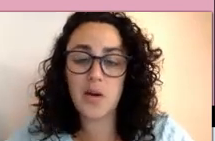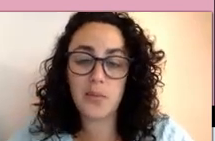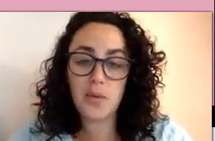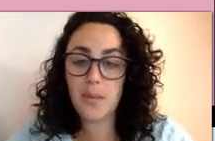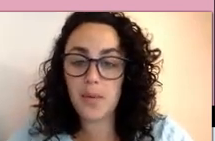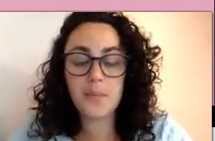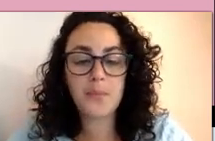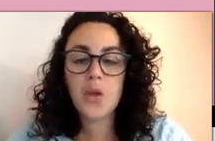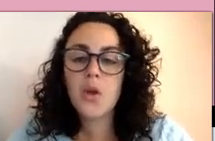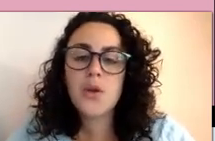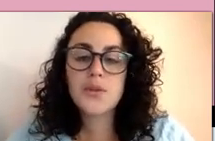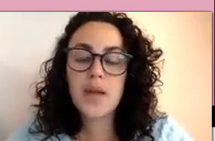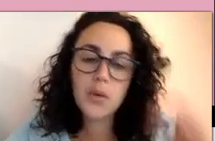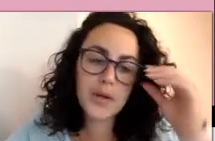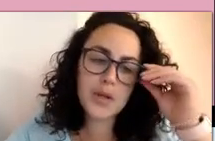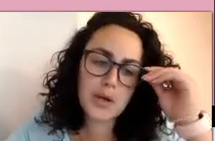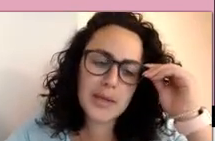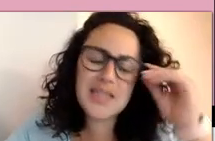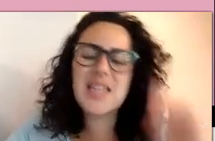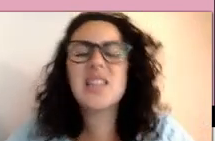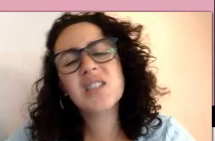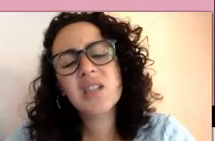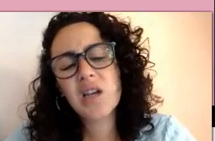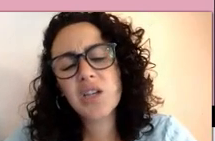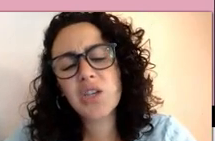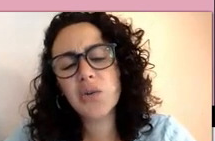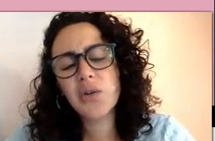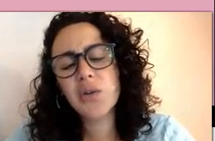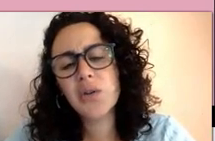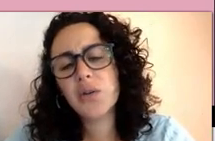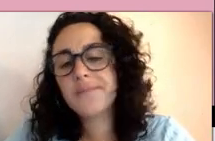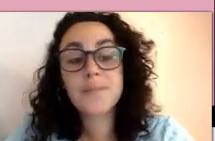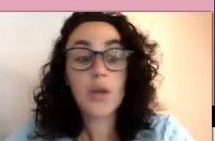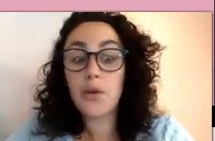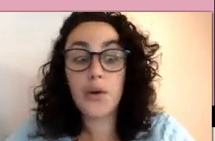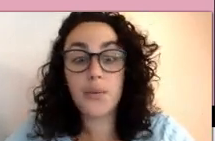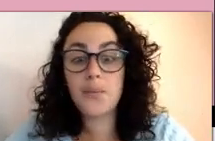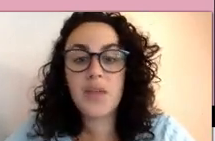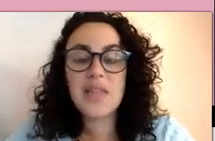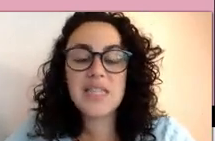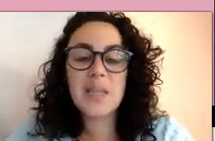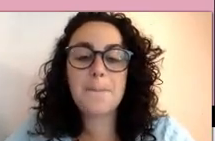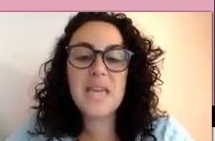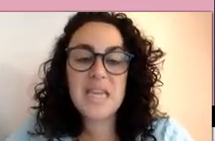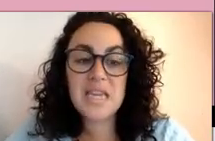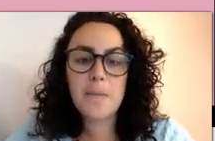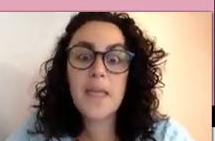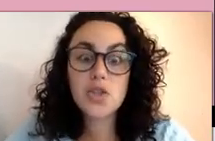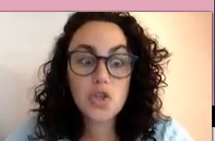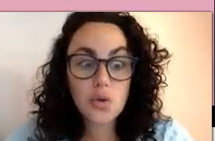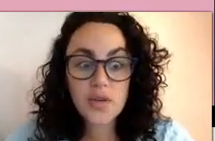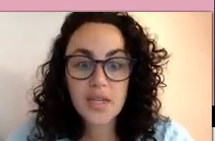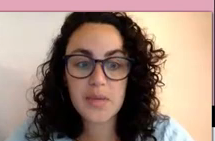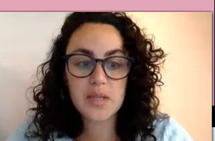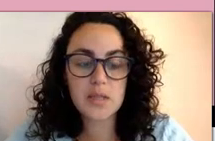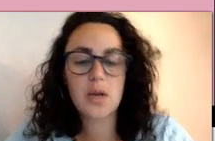that will help you remember. So now we're going to look. Is this a Q? No, this is a P. It's